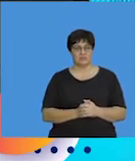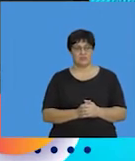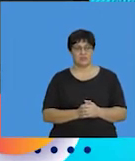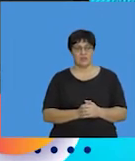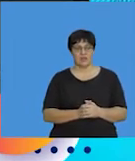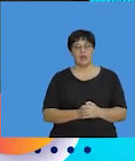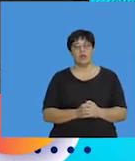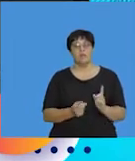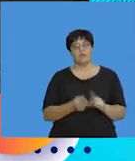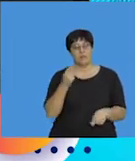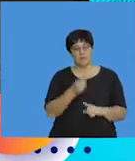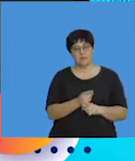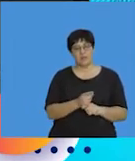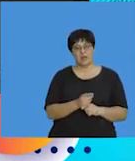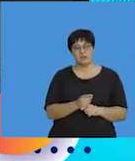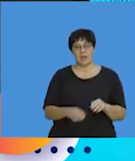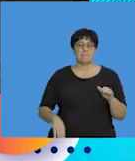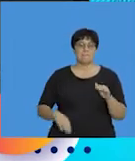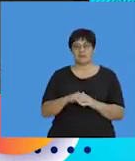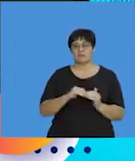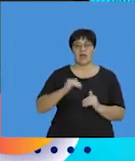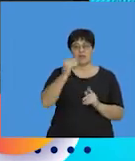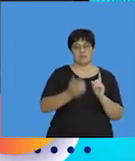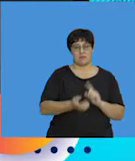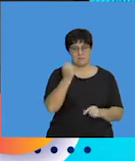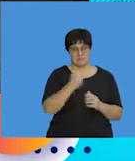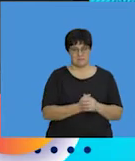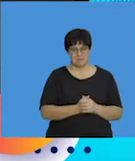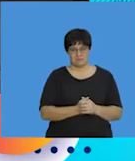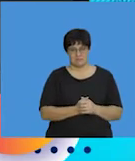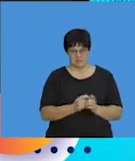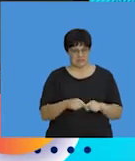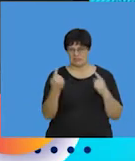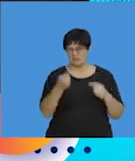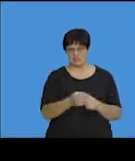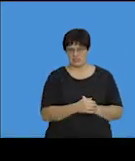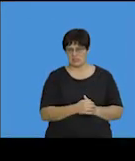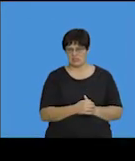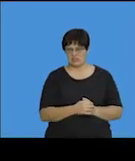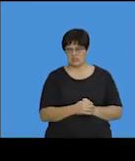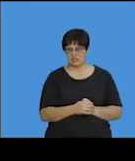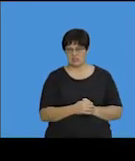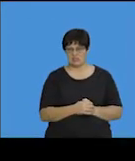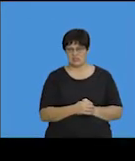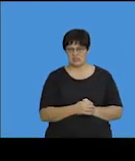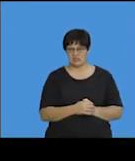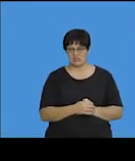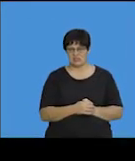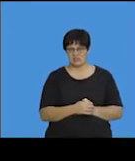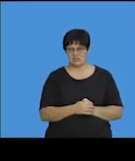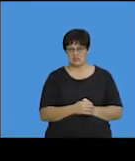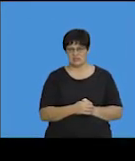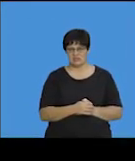that the time that the projectile takes to reach its maximum height. Well, actually, this one's a little different